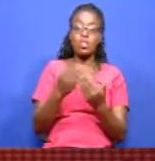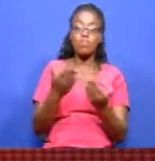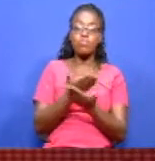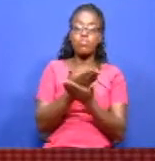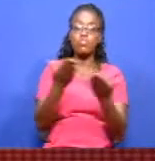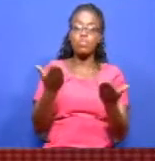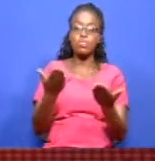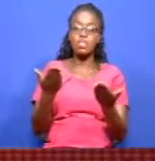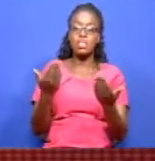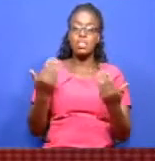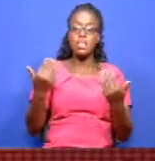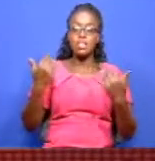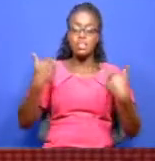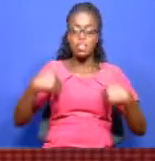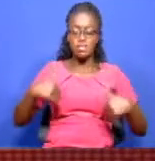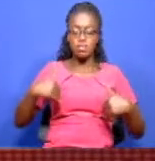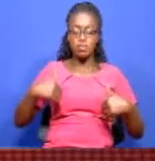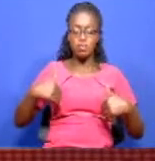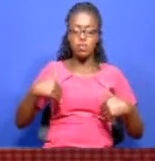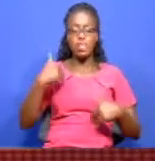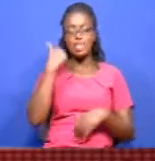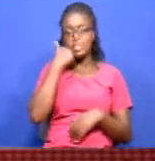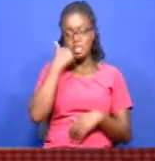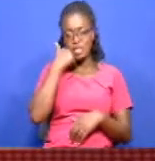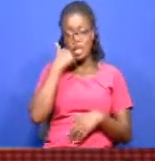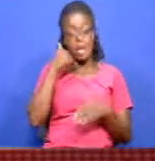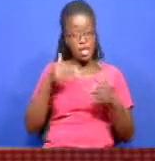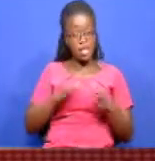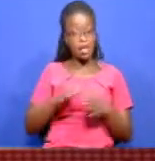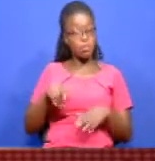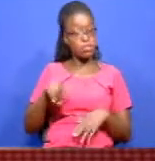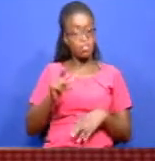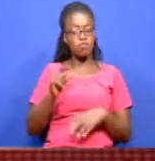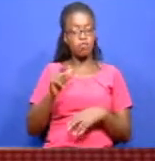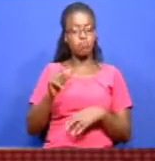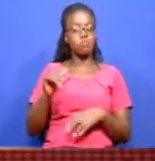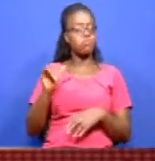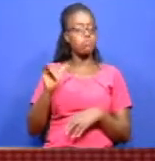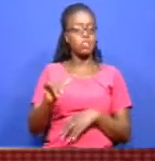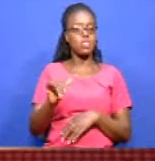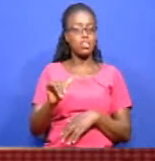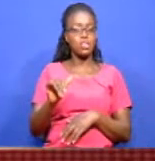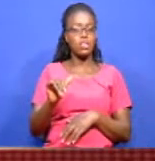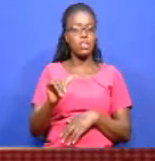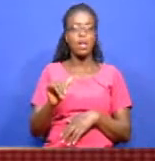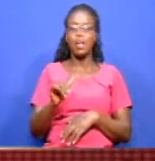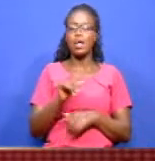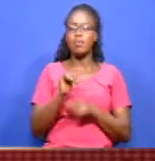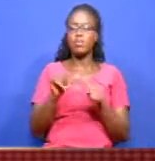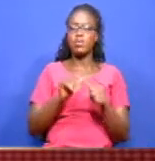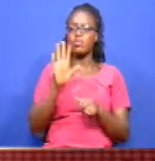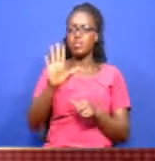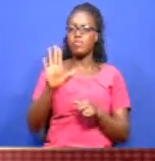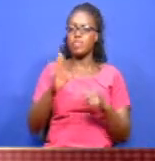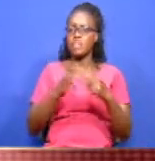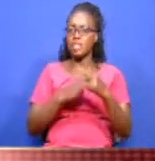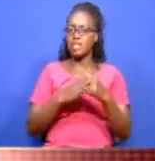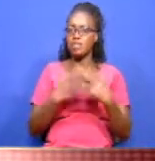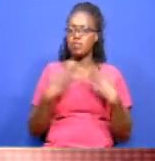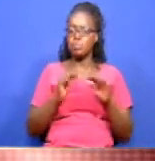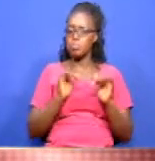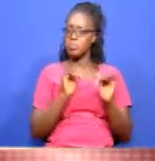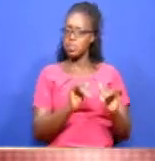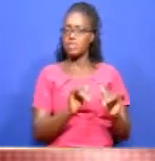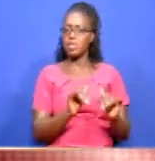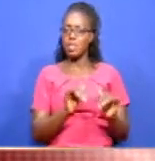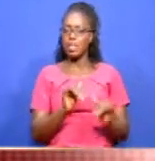patients that we allowed to go on self-quarantine. We were left with only about 59 who went into